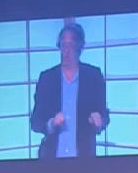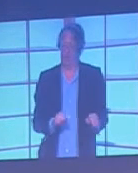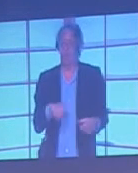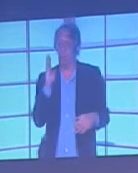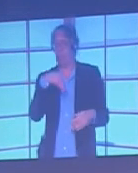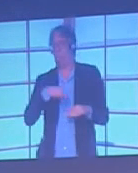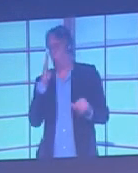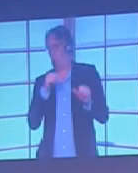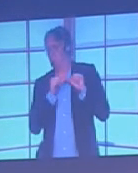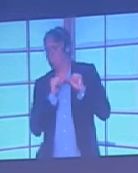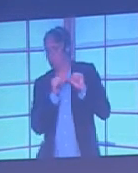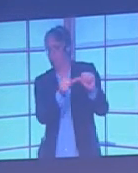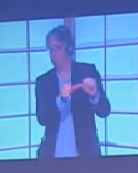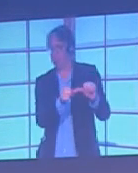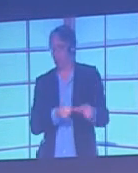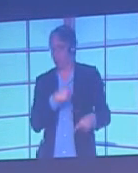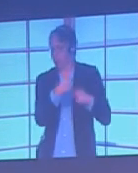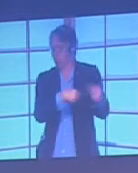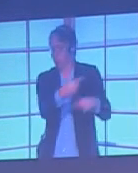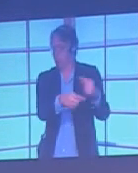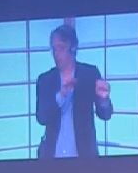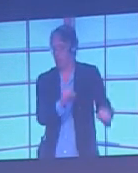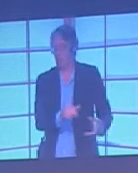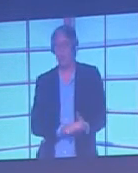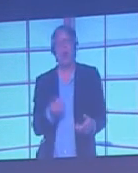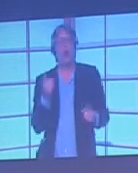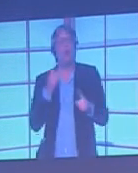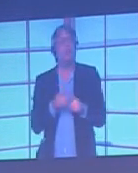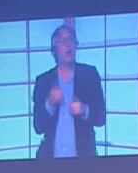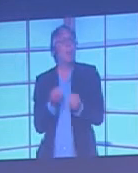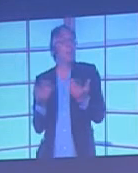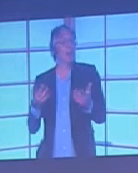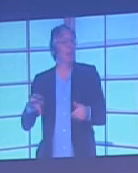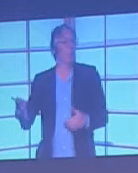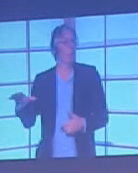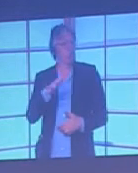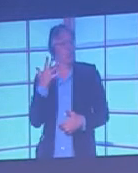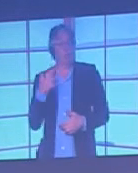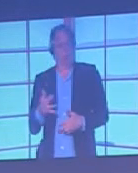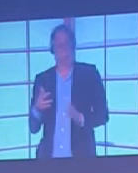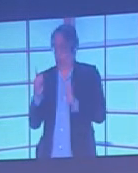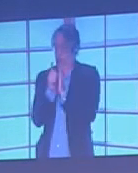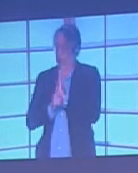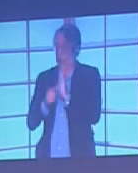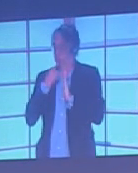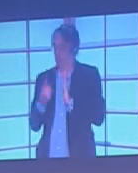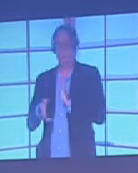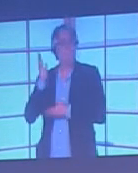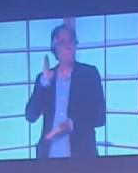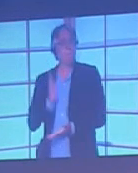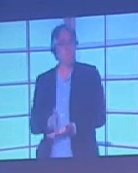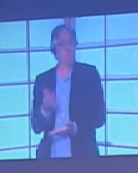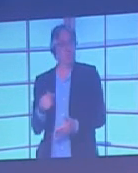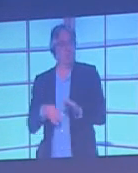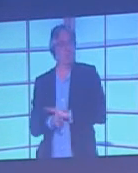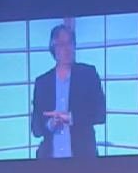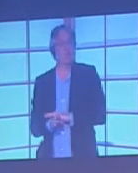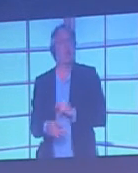most countries now, or increasingly so, it's also a legal requirement, but it's morally the right thing to do.